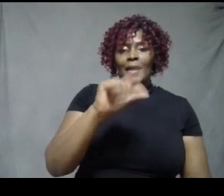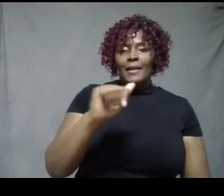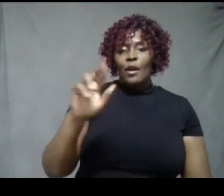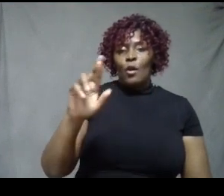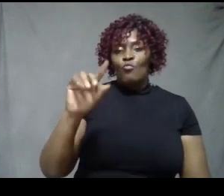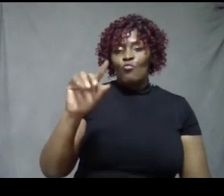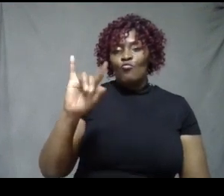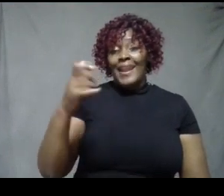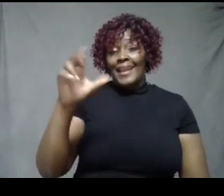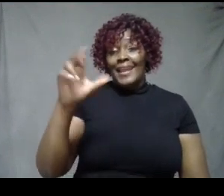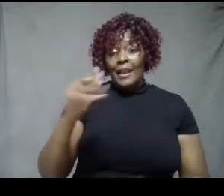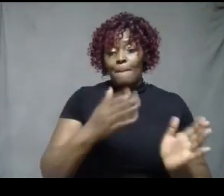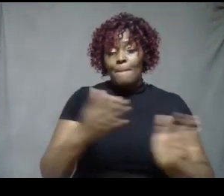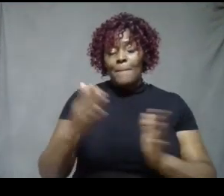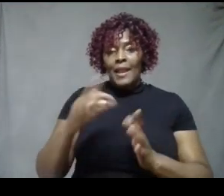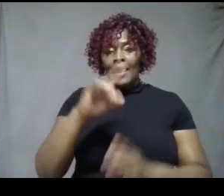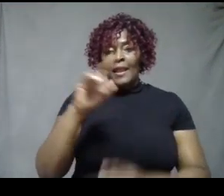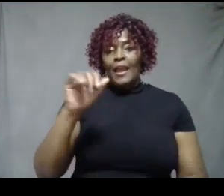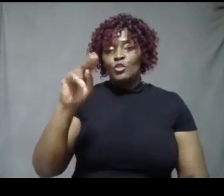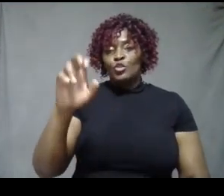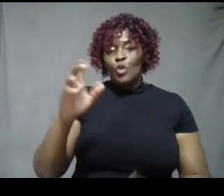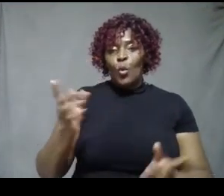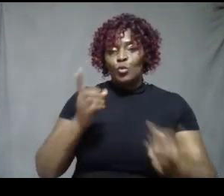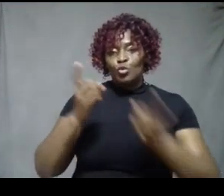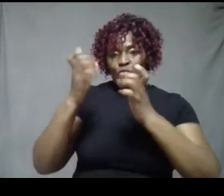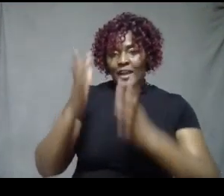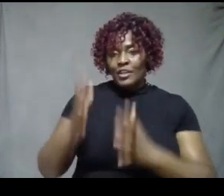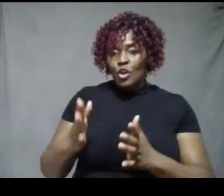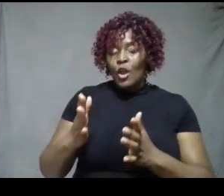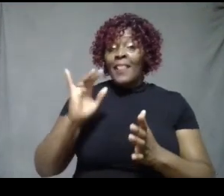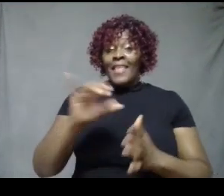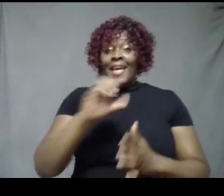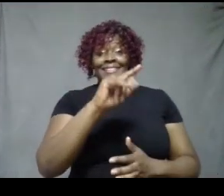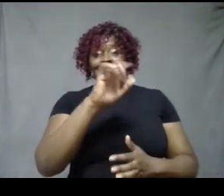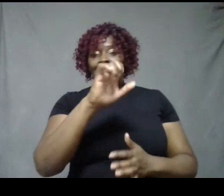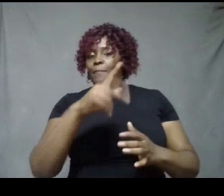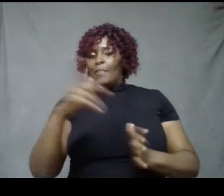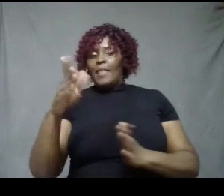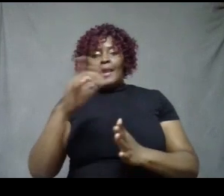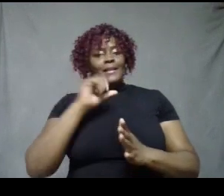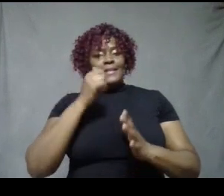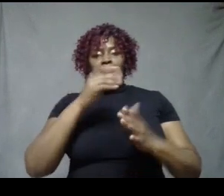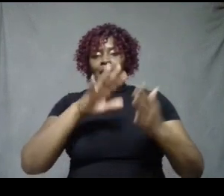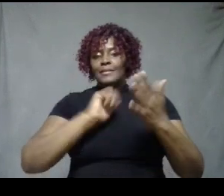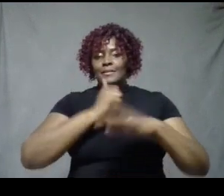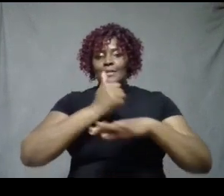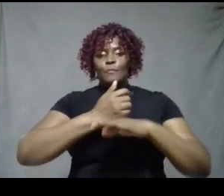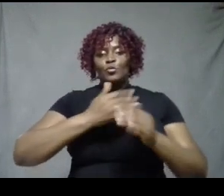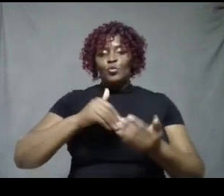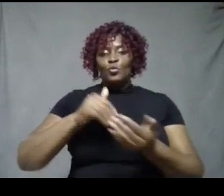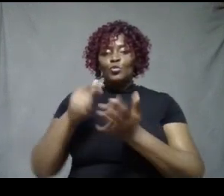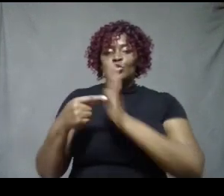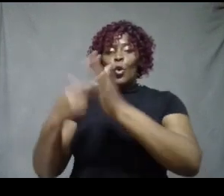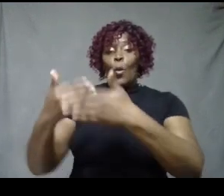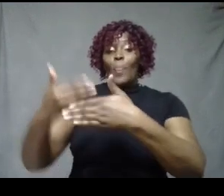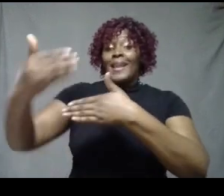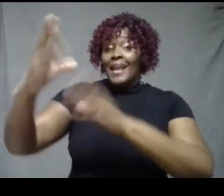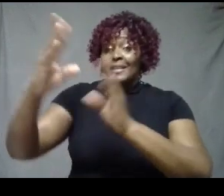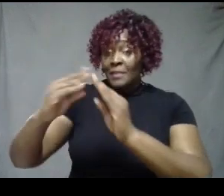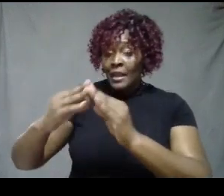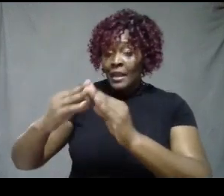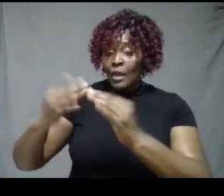The site plan is not scheduled to go in front of City Commission at the next meeting. Currently, they are targeting to